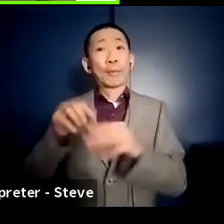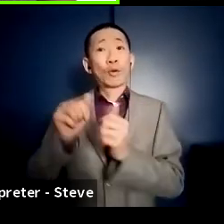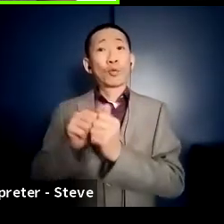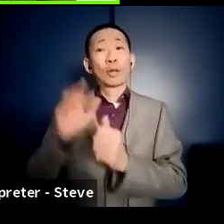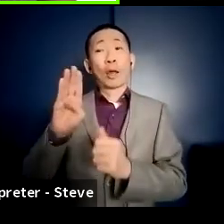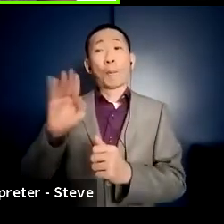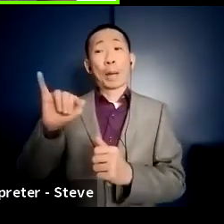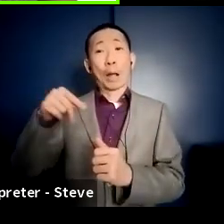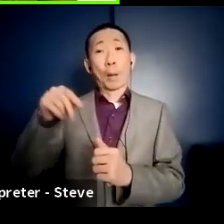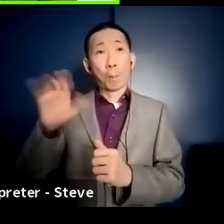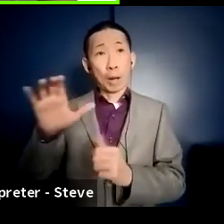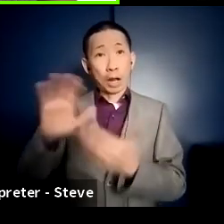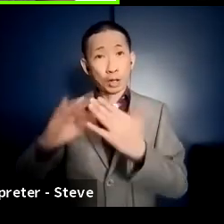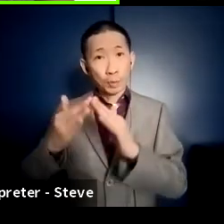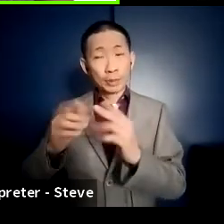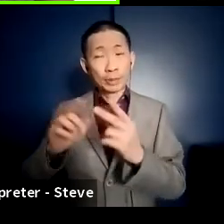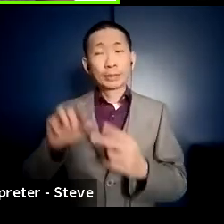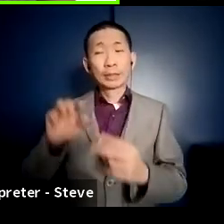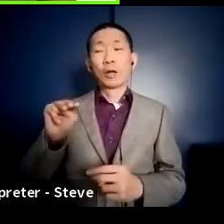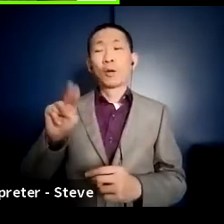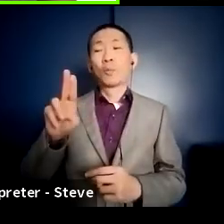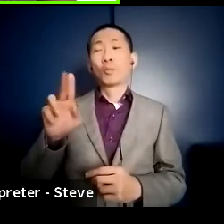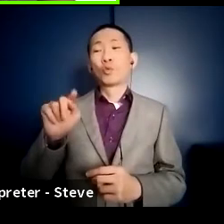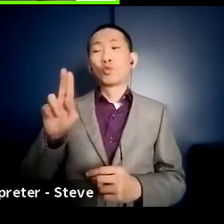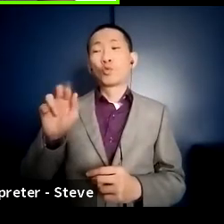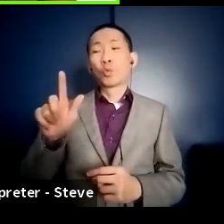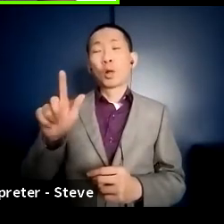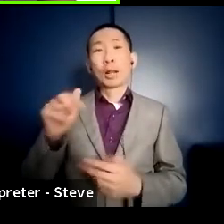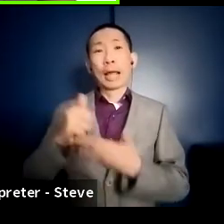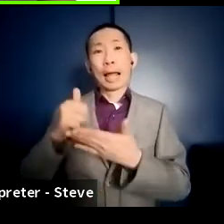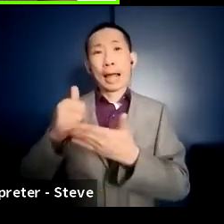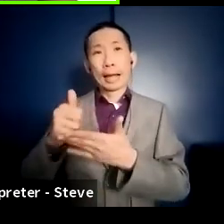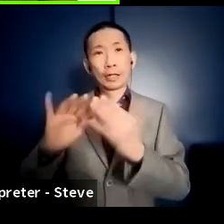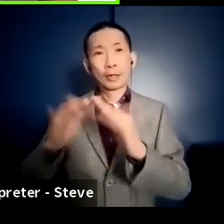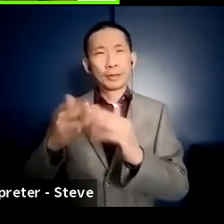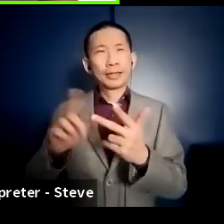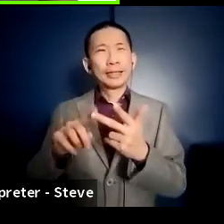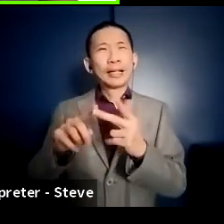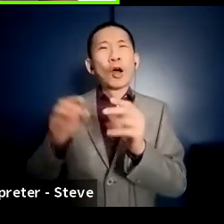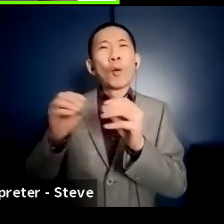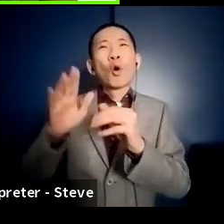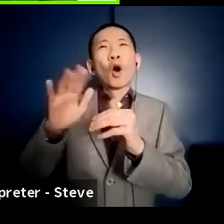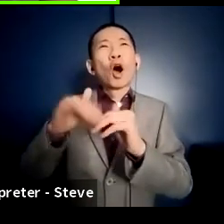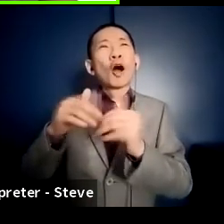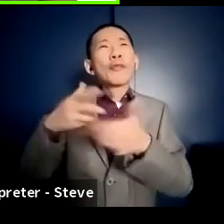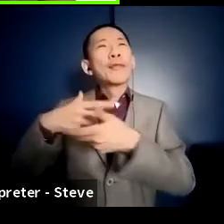communities, are happening in mutual aid communities, are happening sort of on these fringes of,